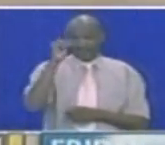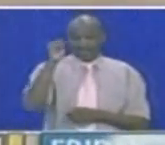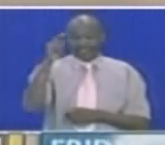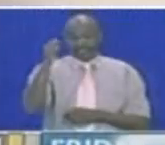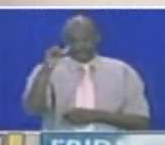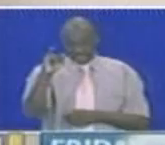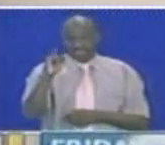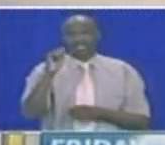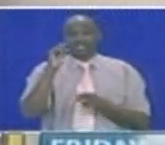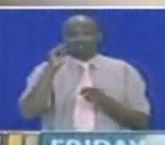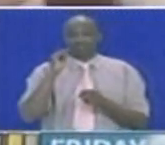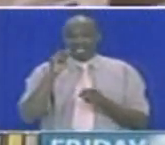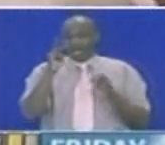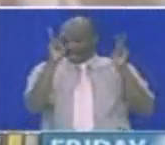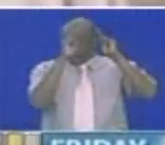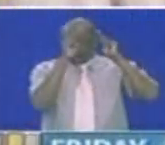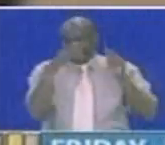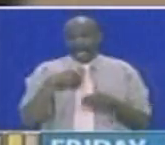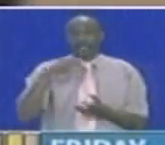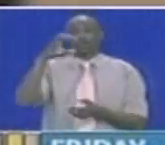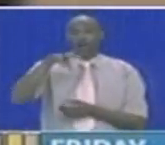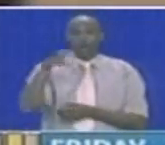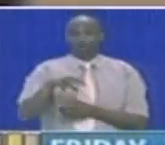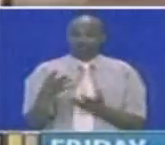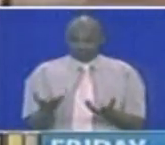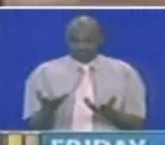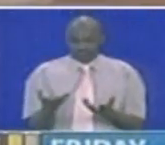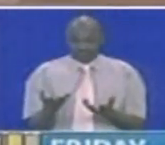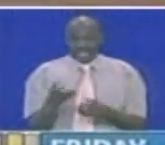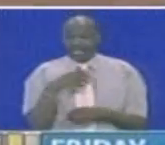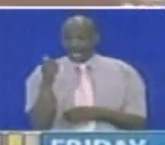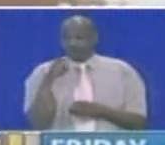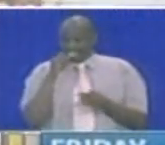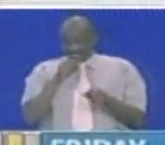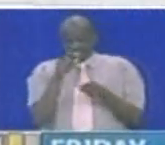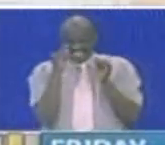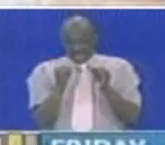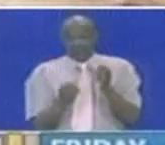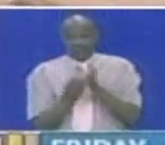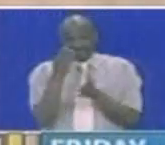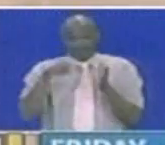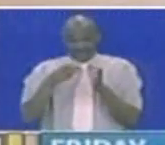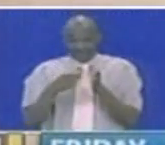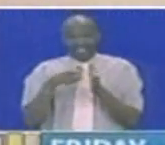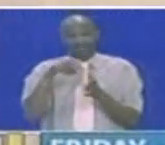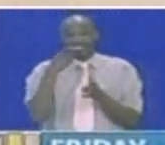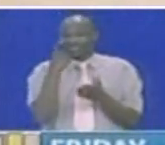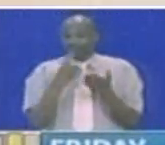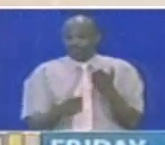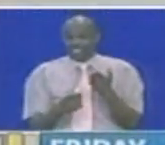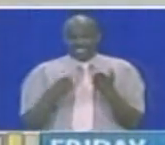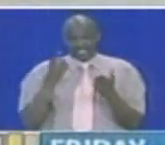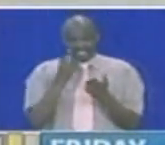Kakamega and Rongo in Migori County. With a new plant in Nyeri, the farmers are expecting a windfall. It is a state-of-the-art